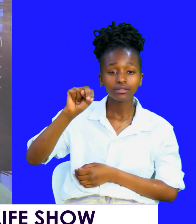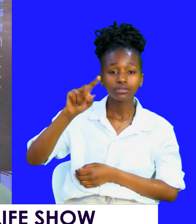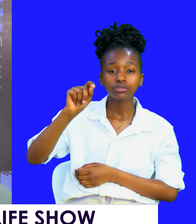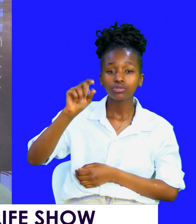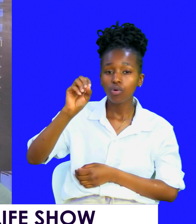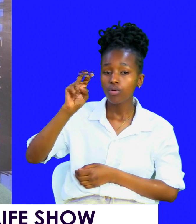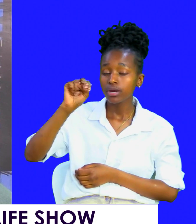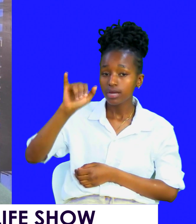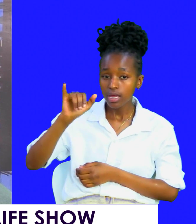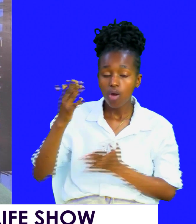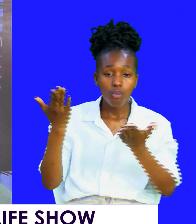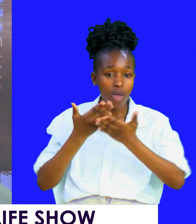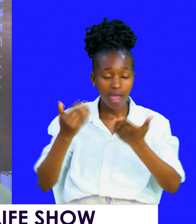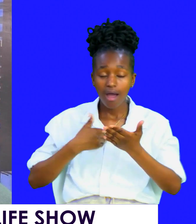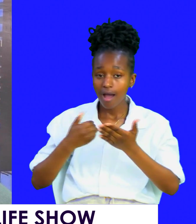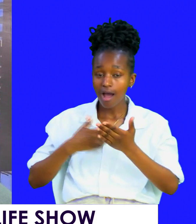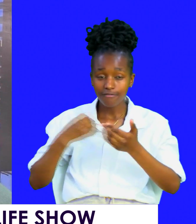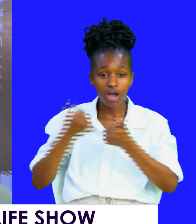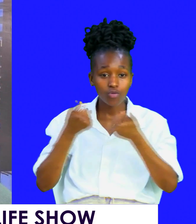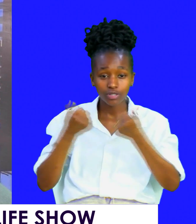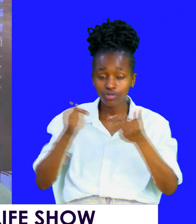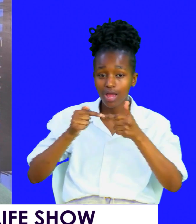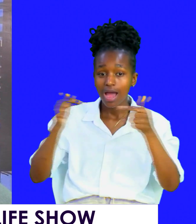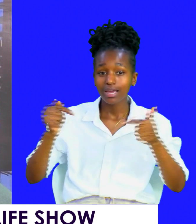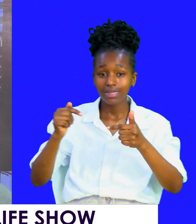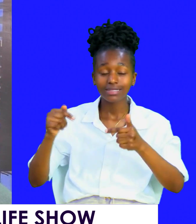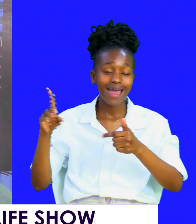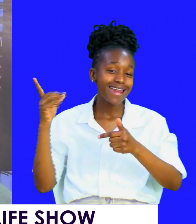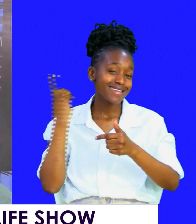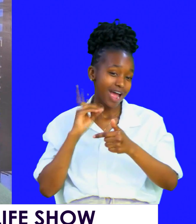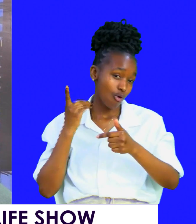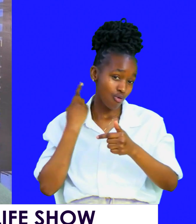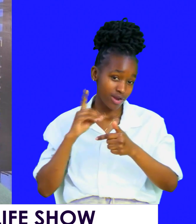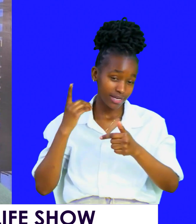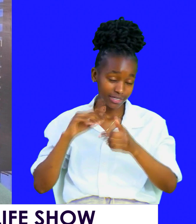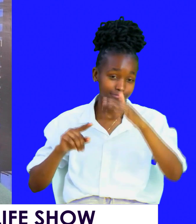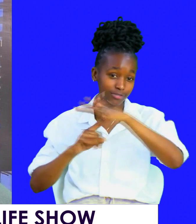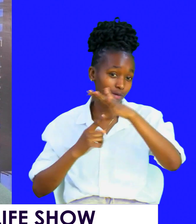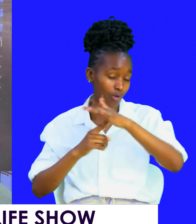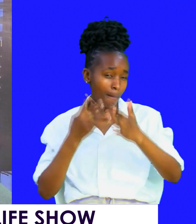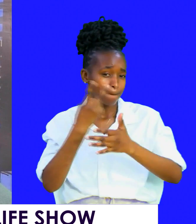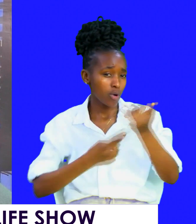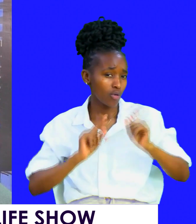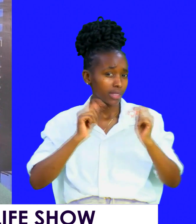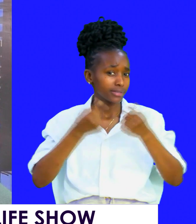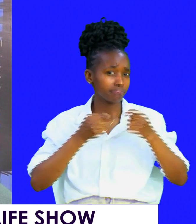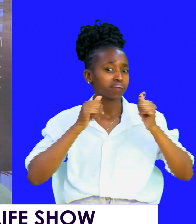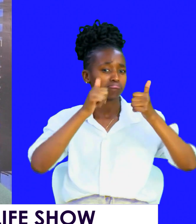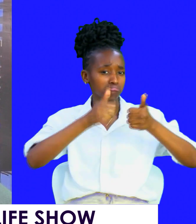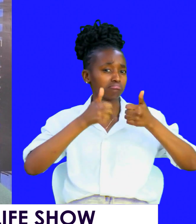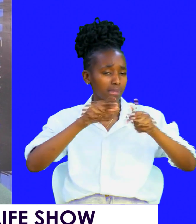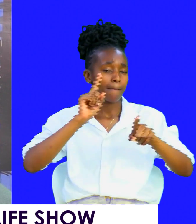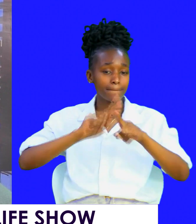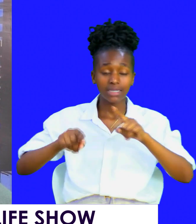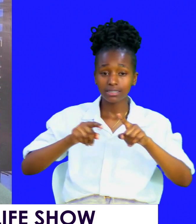Yeah, they won against Dagoretti, champions. All of them were champions. Dagoretti, big up. And St.